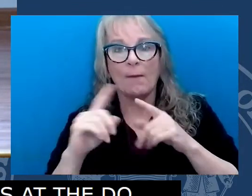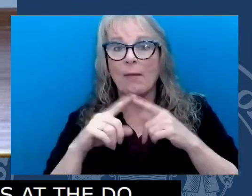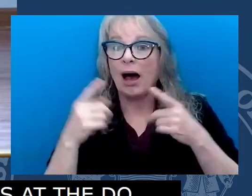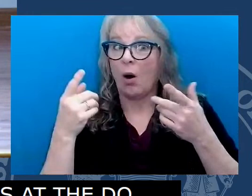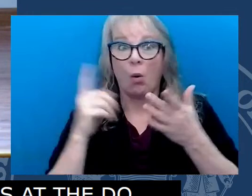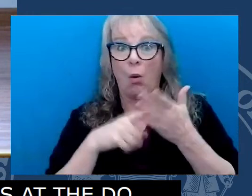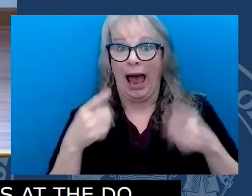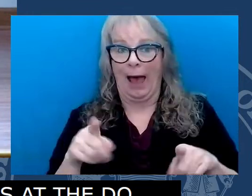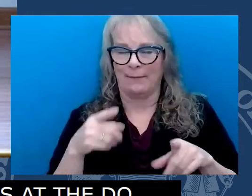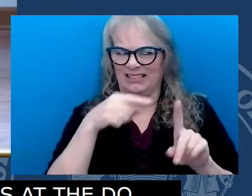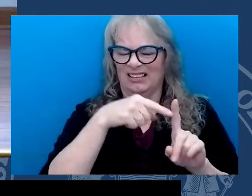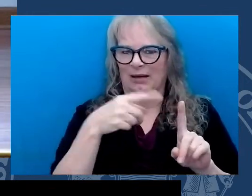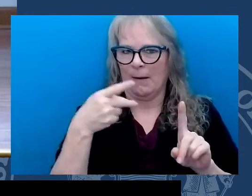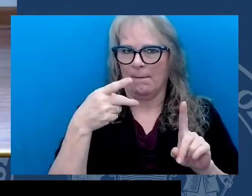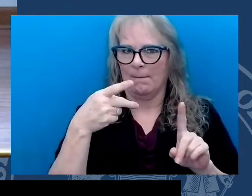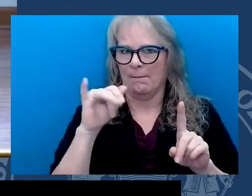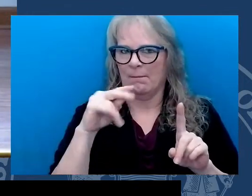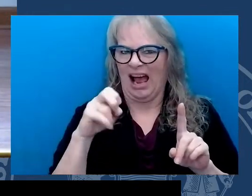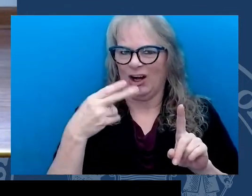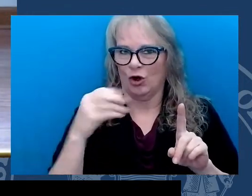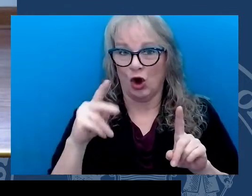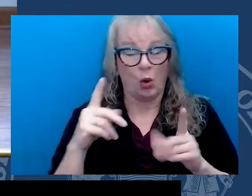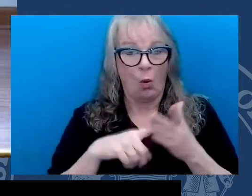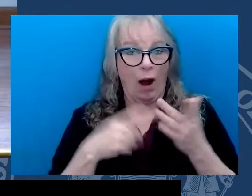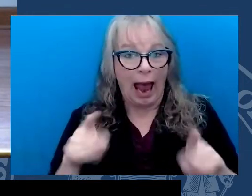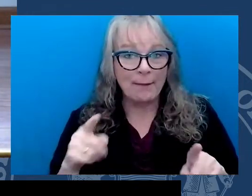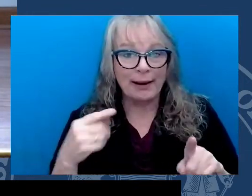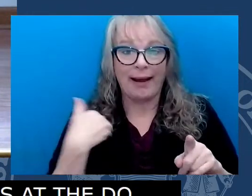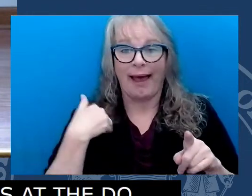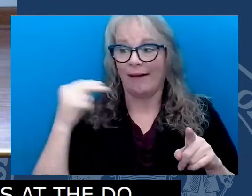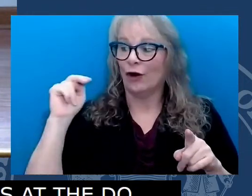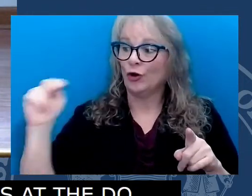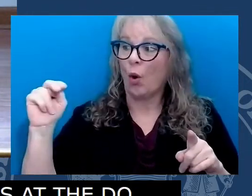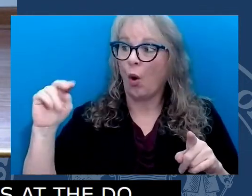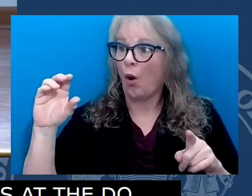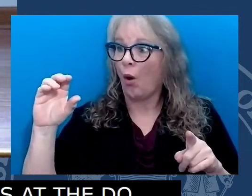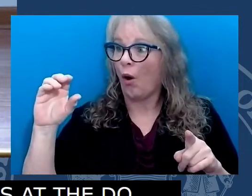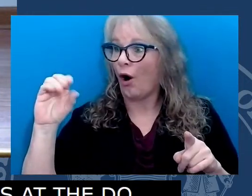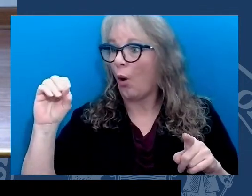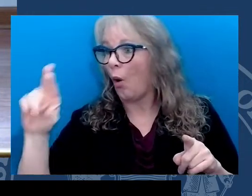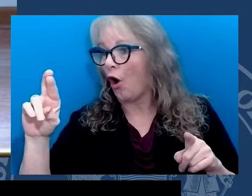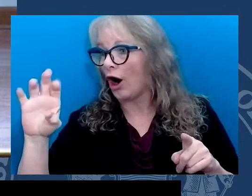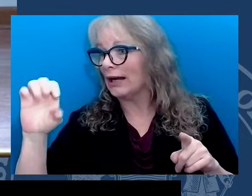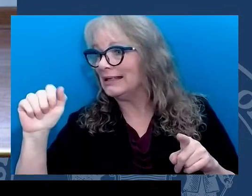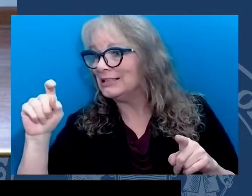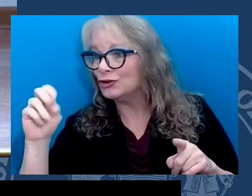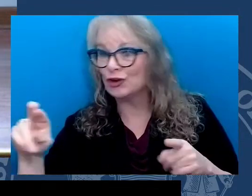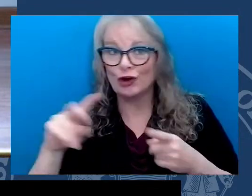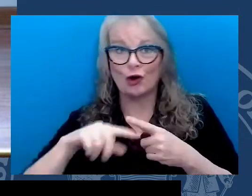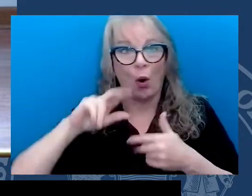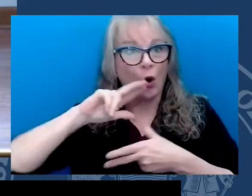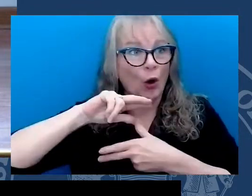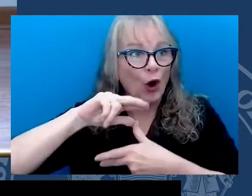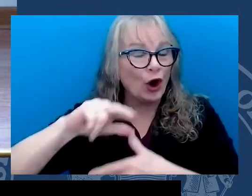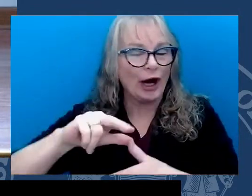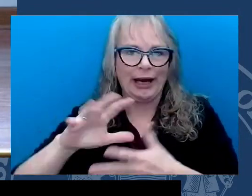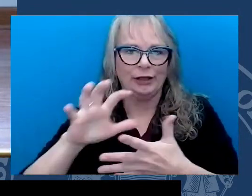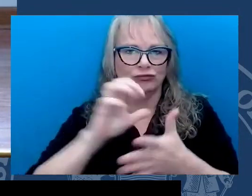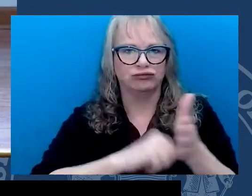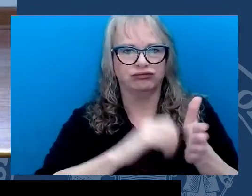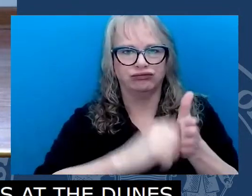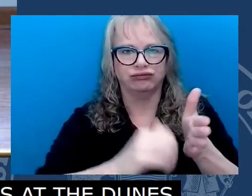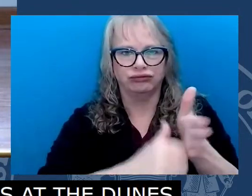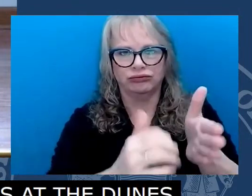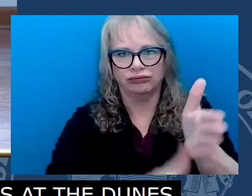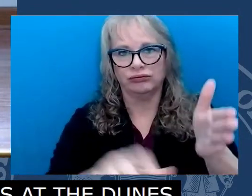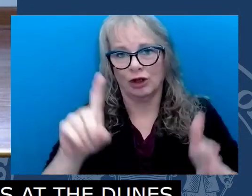other places, is you have a big nor'easter or a hurricane that sweeps through, and it just takes all those dunes out, whether